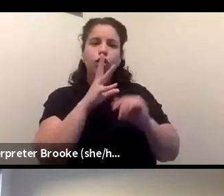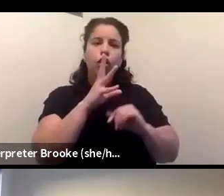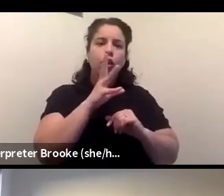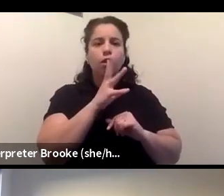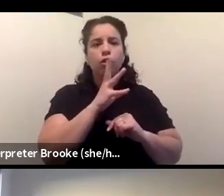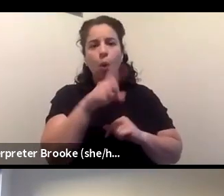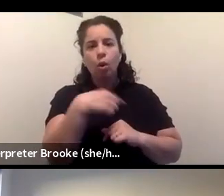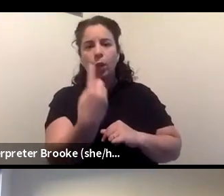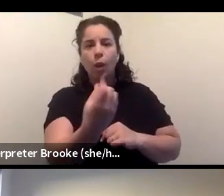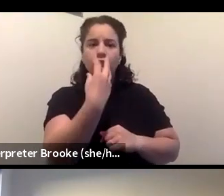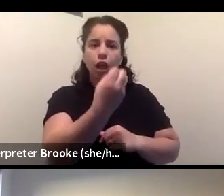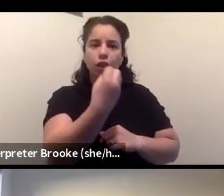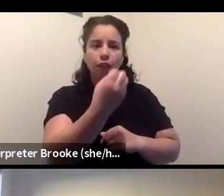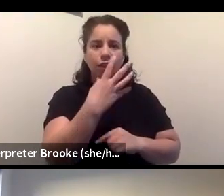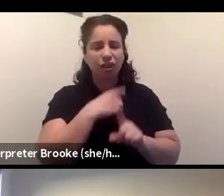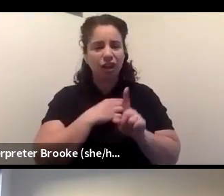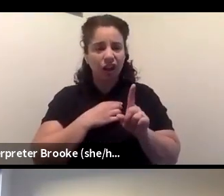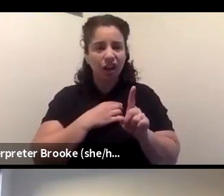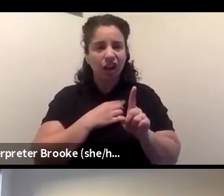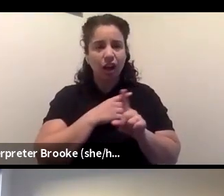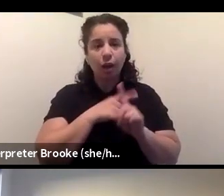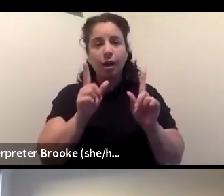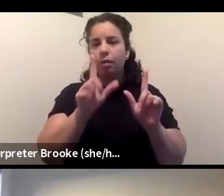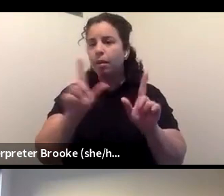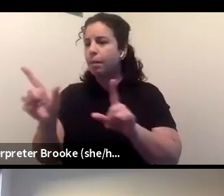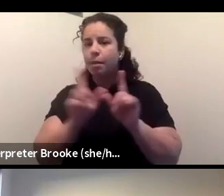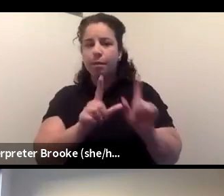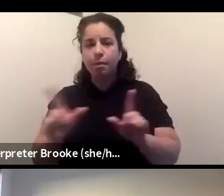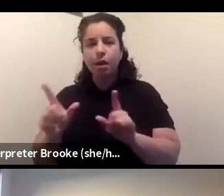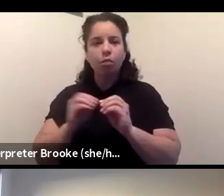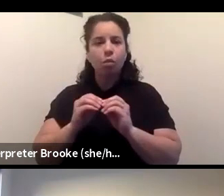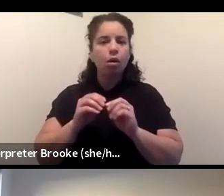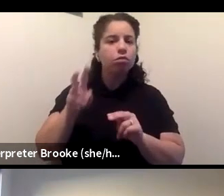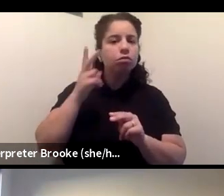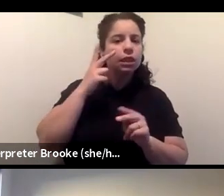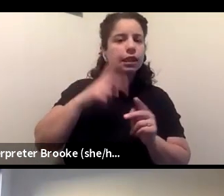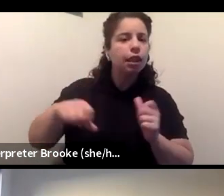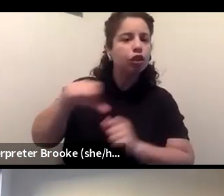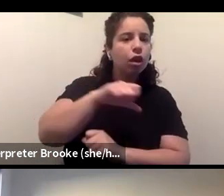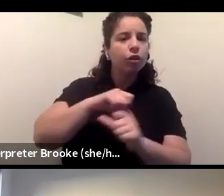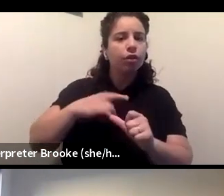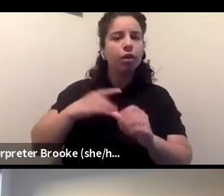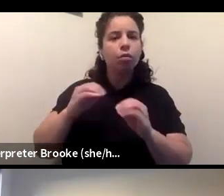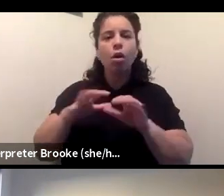like engagement within a crowd, I think people are thinking about more.